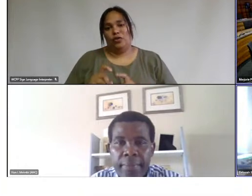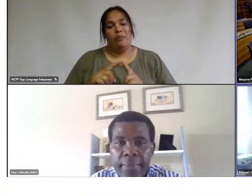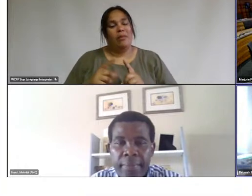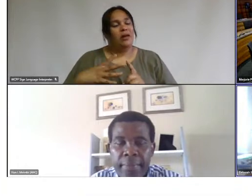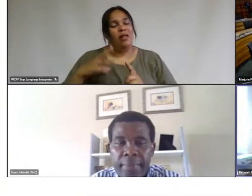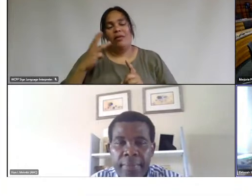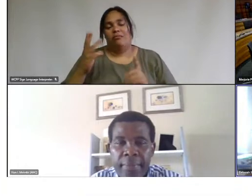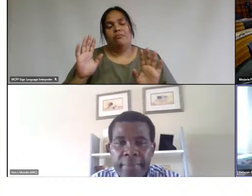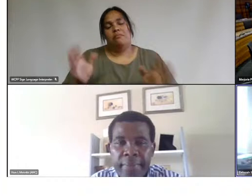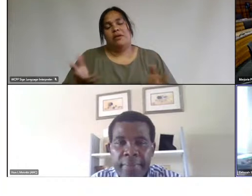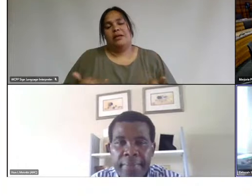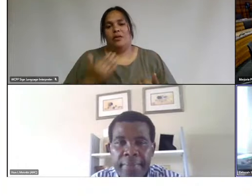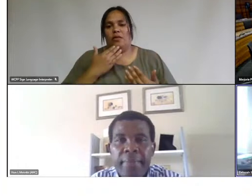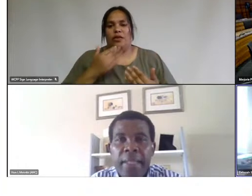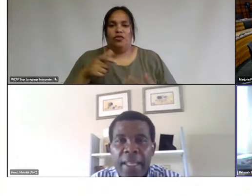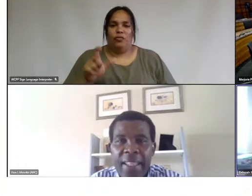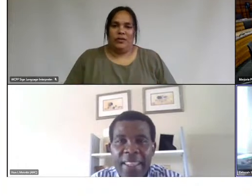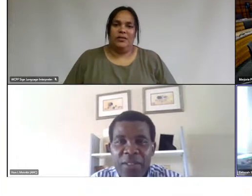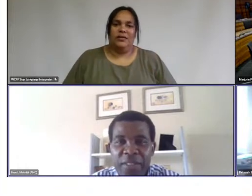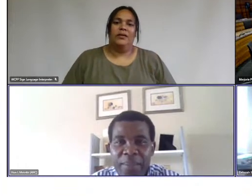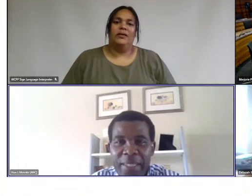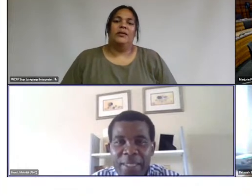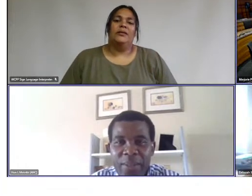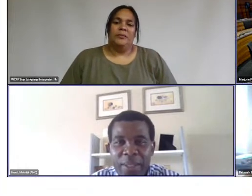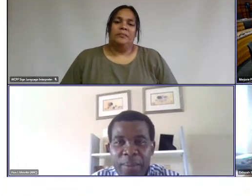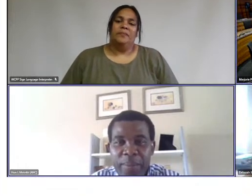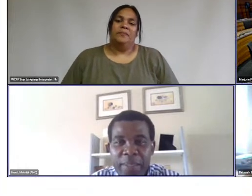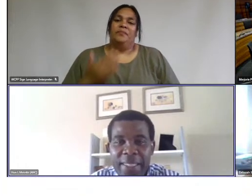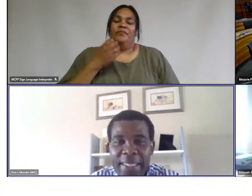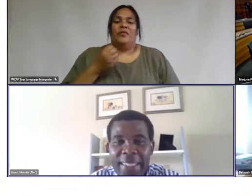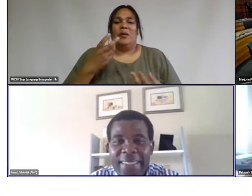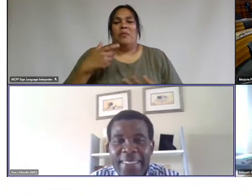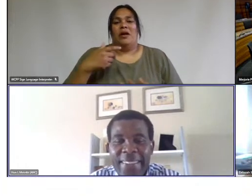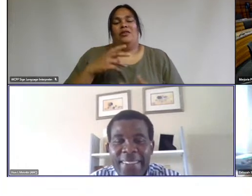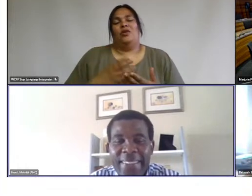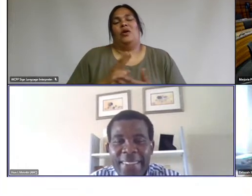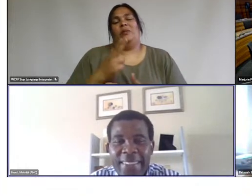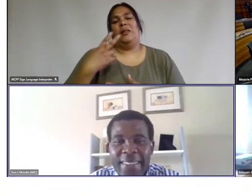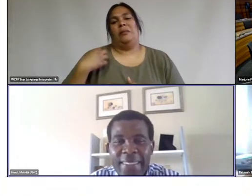that, that's it for now. Thank you, Chairperson. Thank you very much, Honorable Minister.